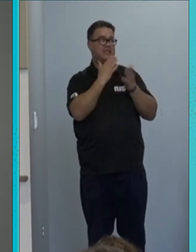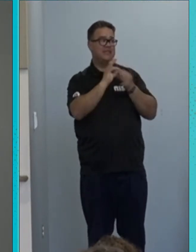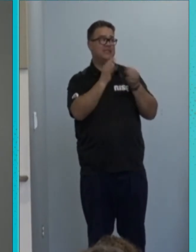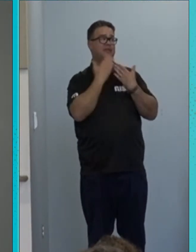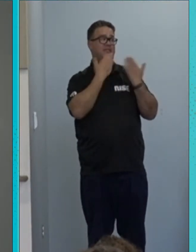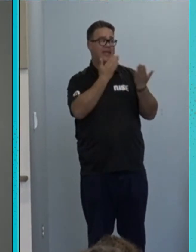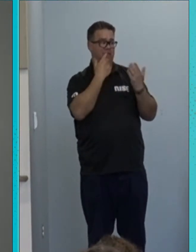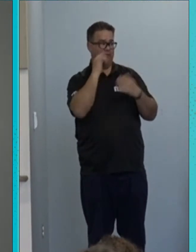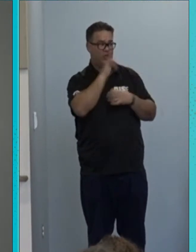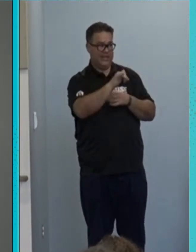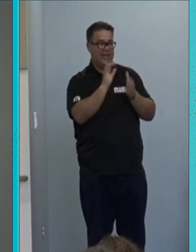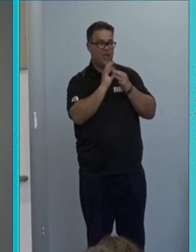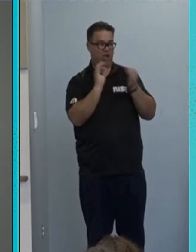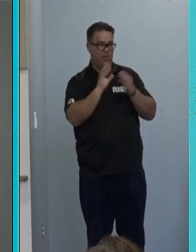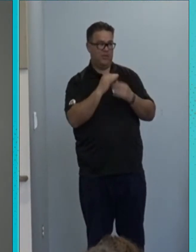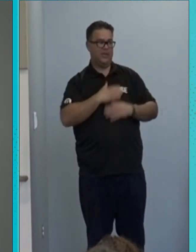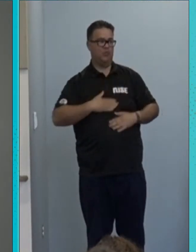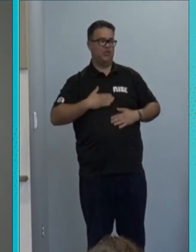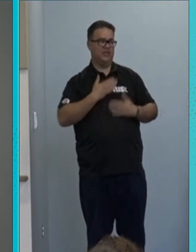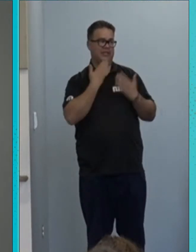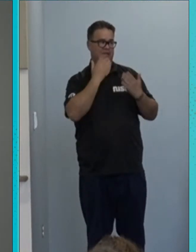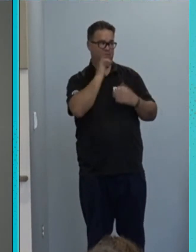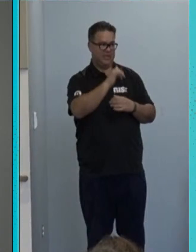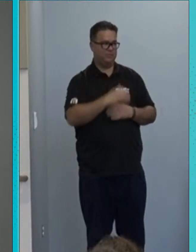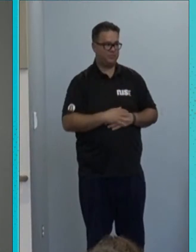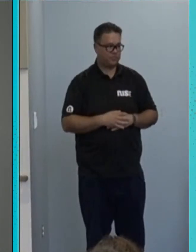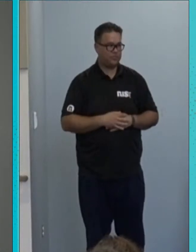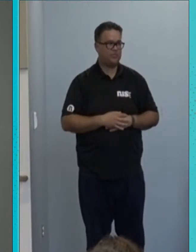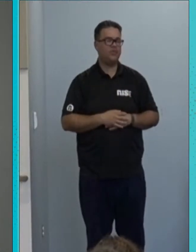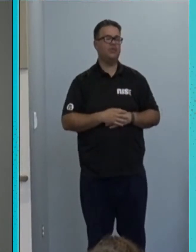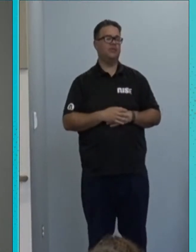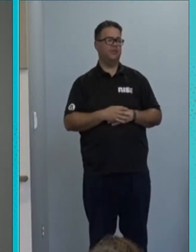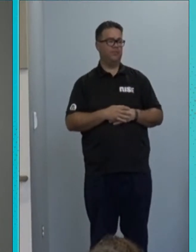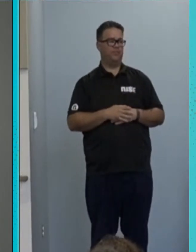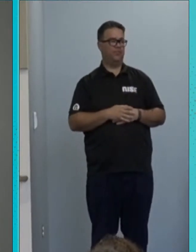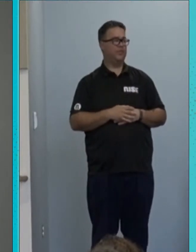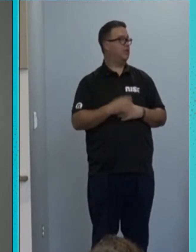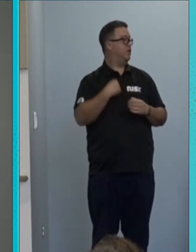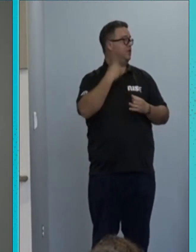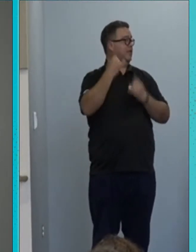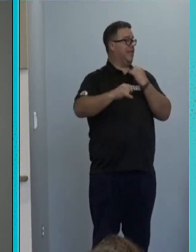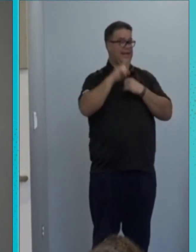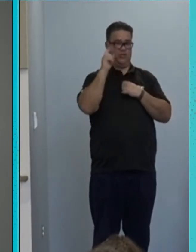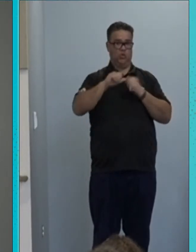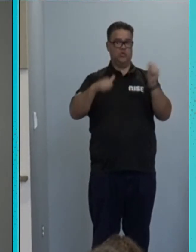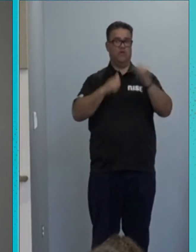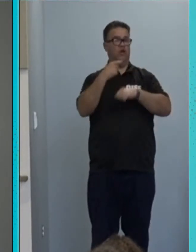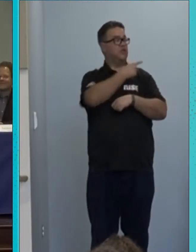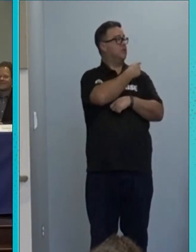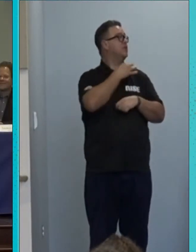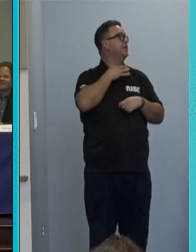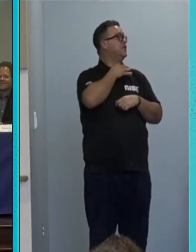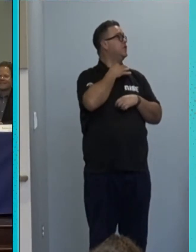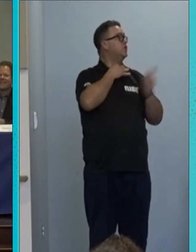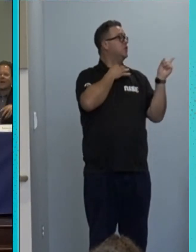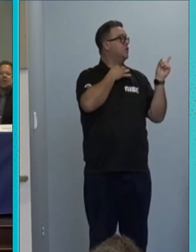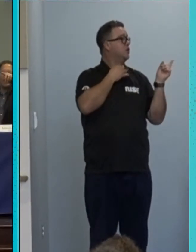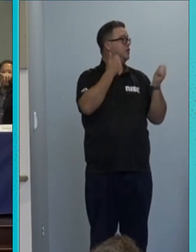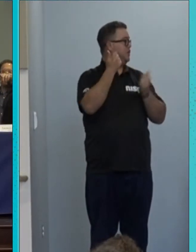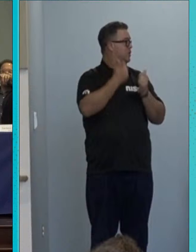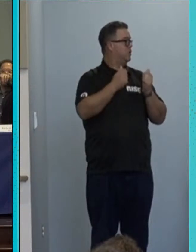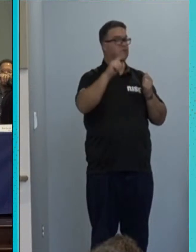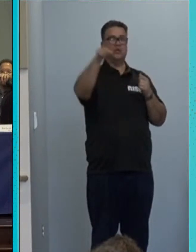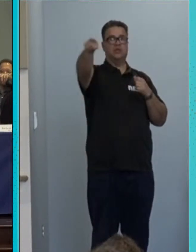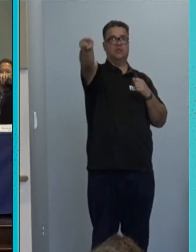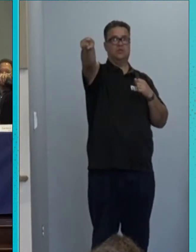generous. That's a very generous comment. And for our last question, I'm just curious, what is everybody... We